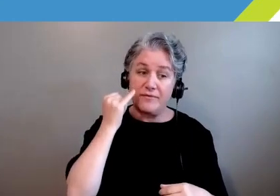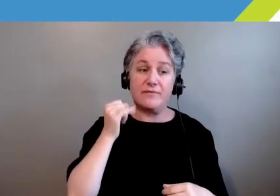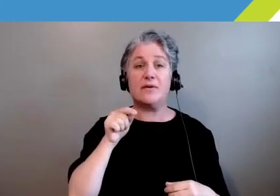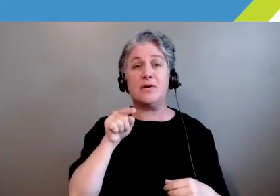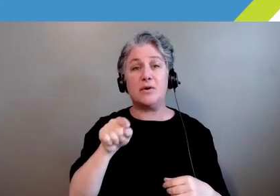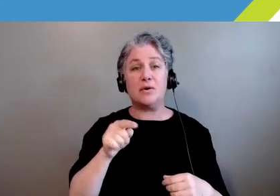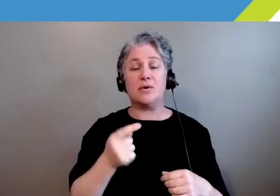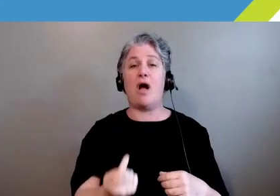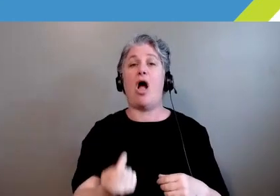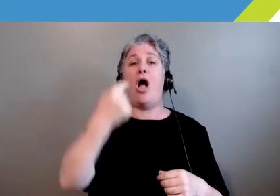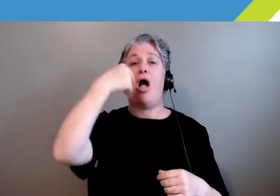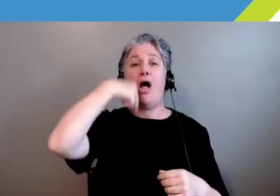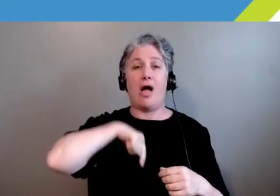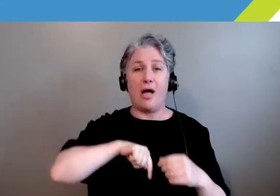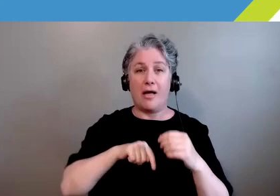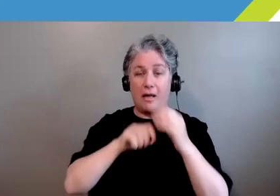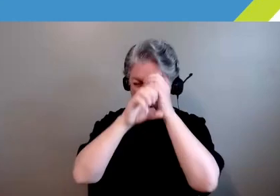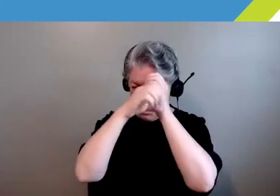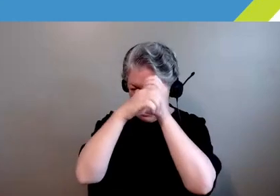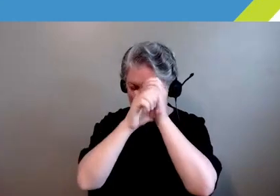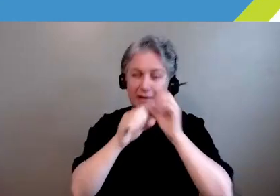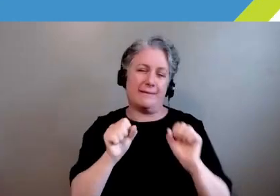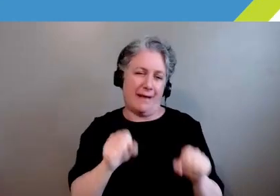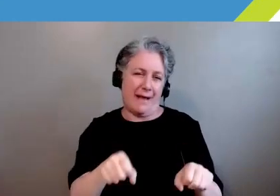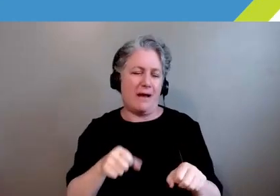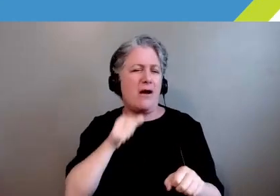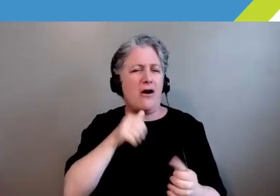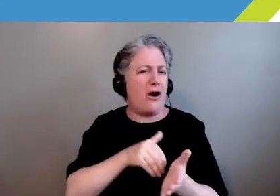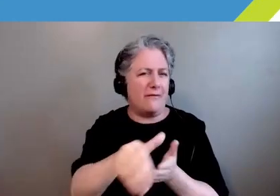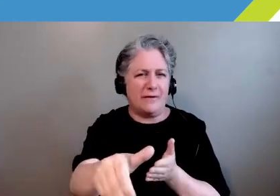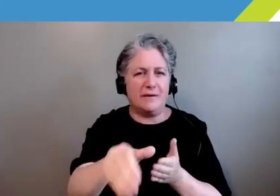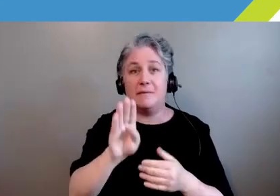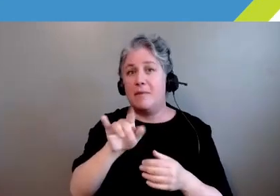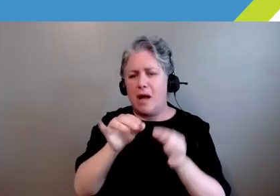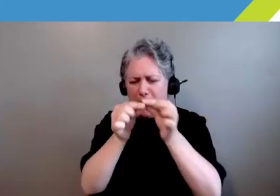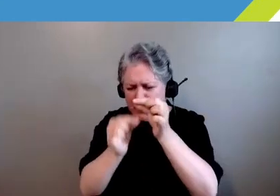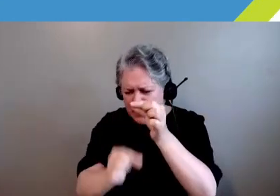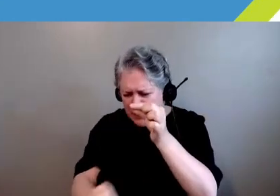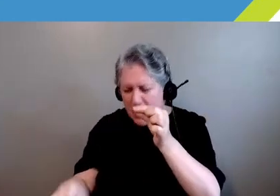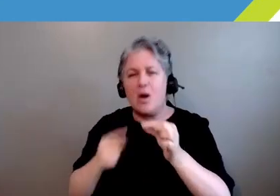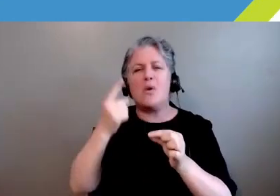a telescope into a bile duct, and you can. We don't do it very often. We have one colleague who does it for us